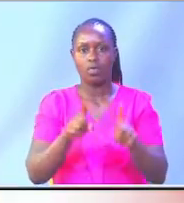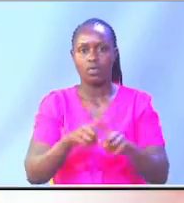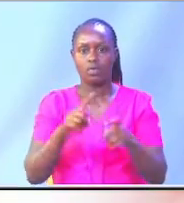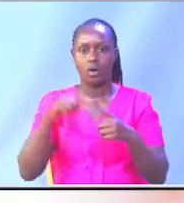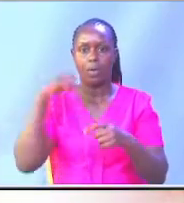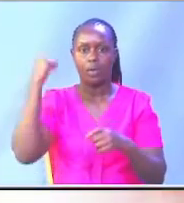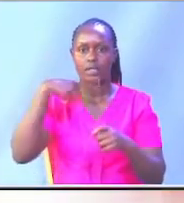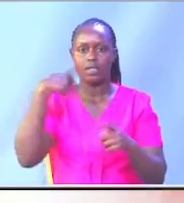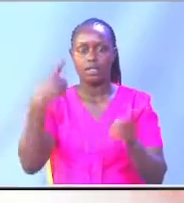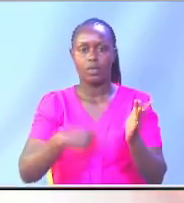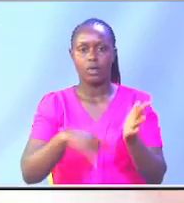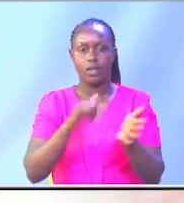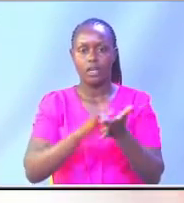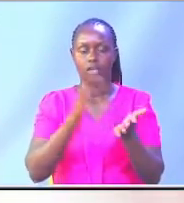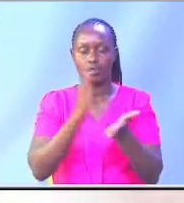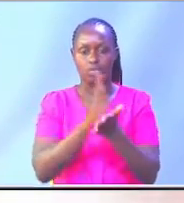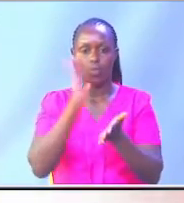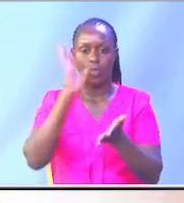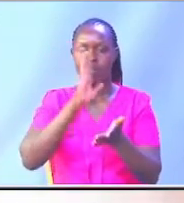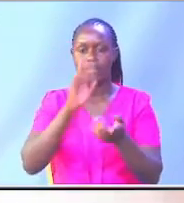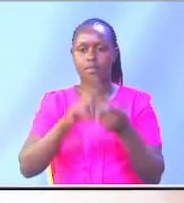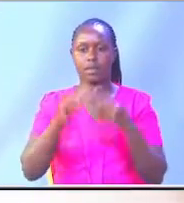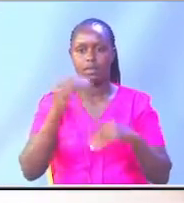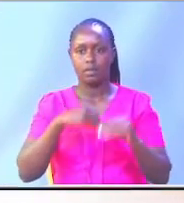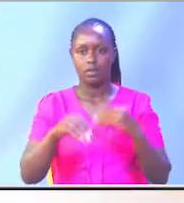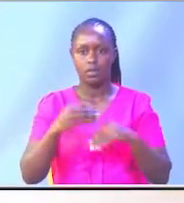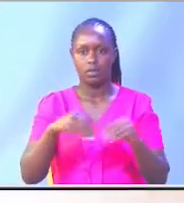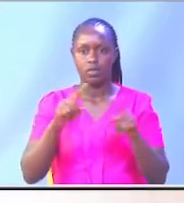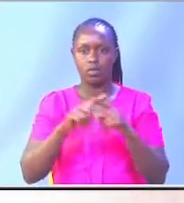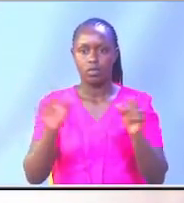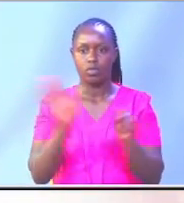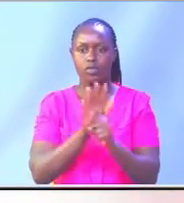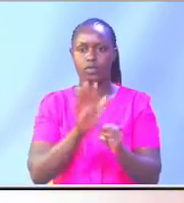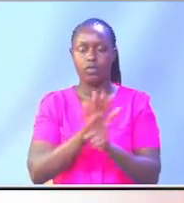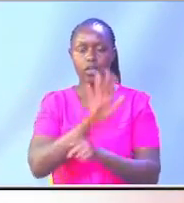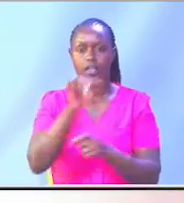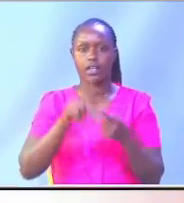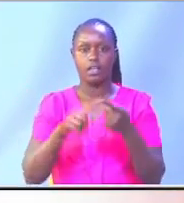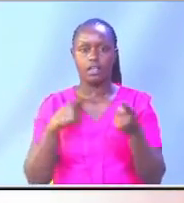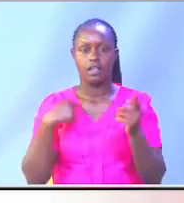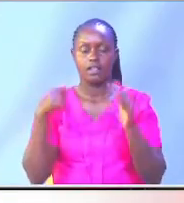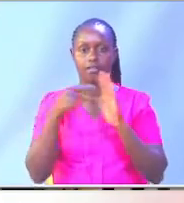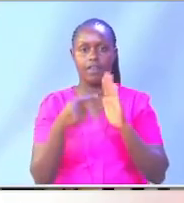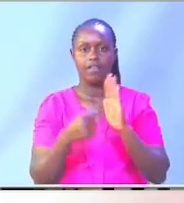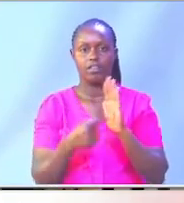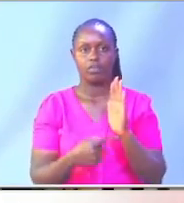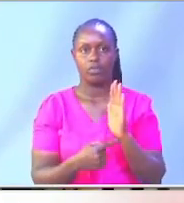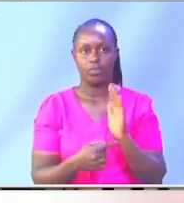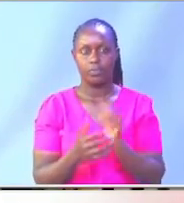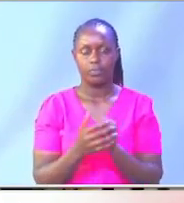that he will be on the ballot in the August polls to fulfill his manifesto.